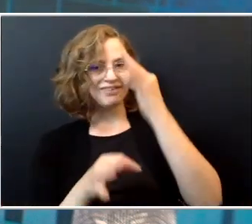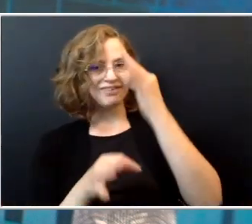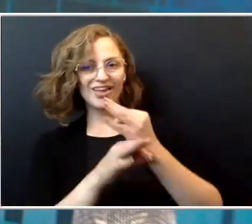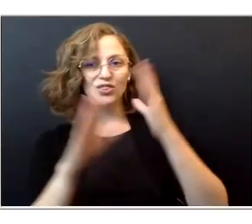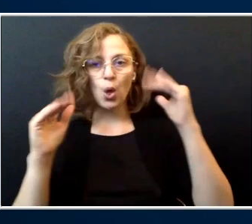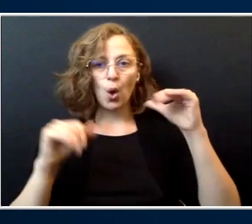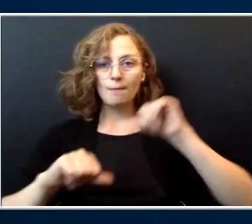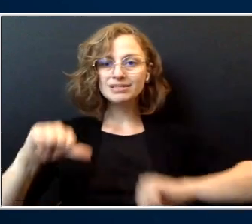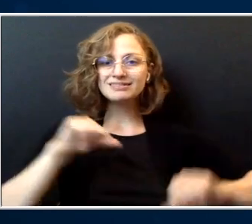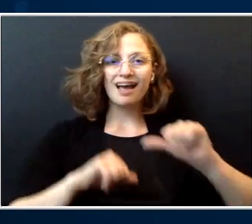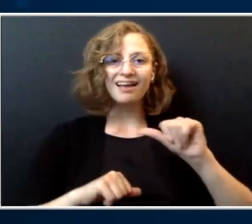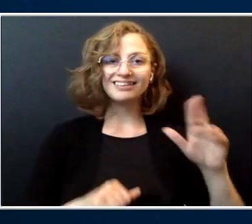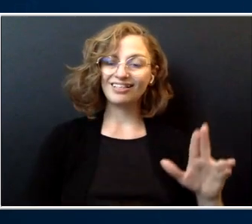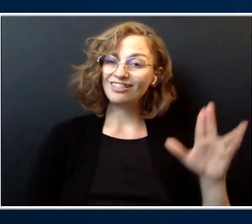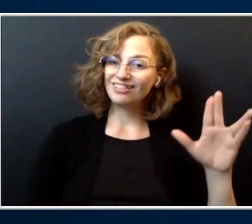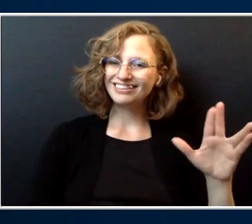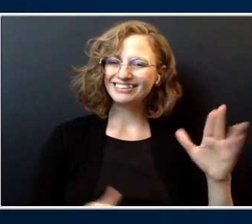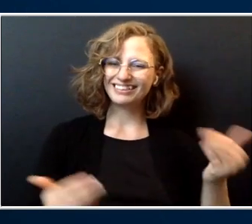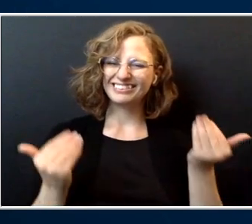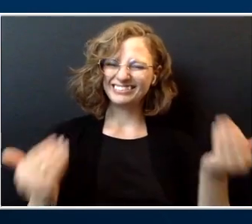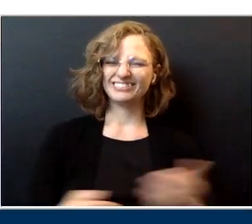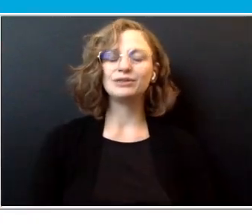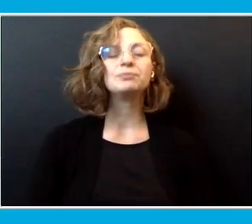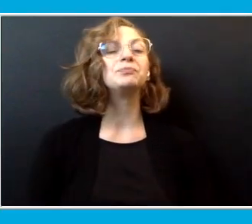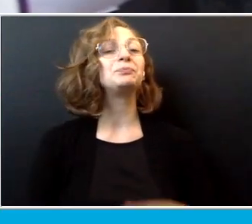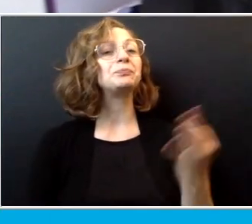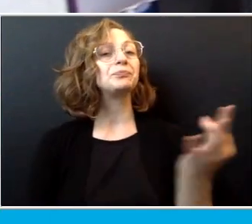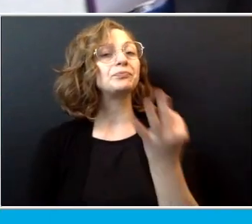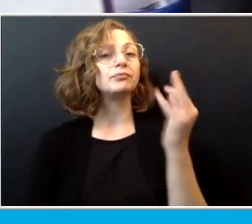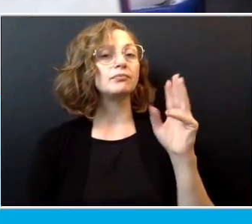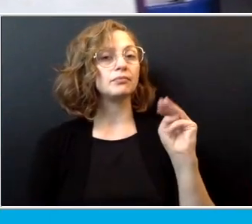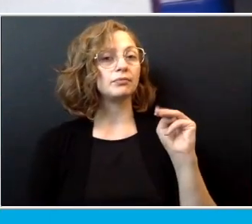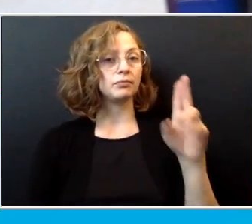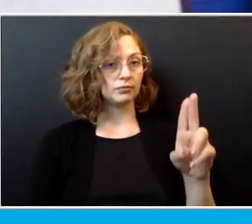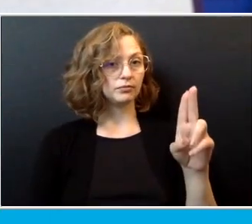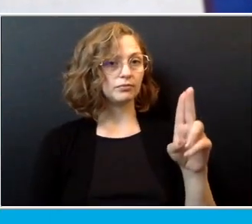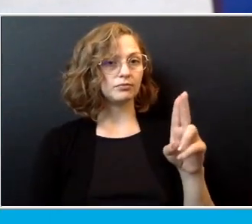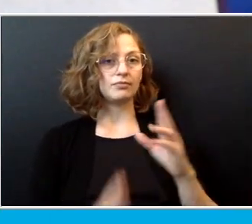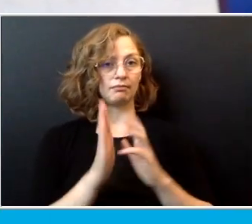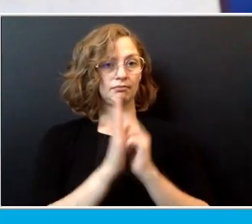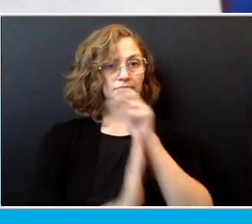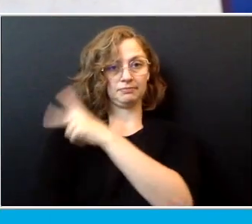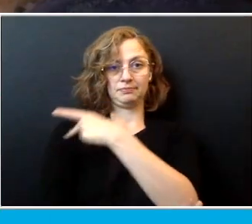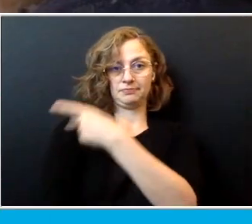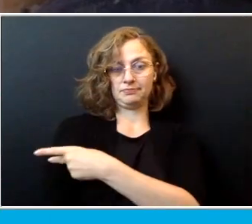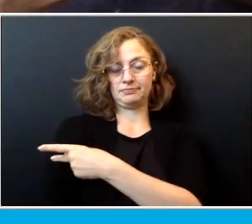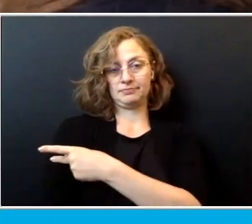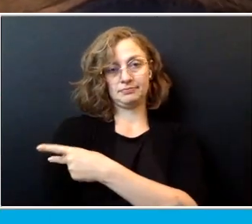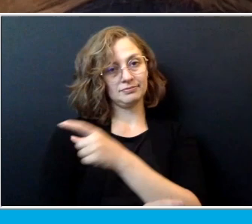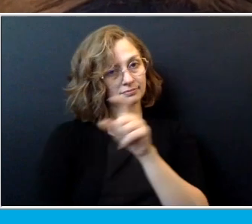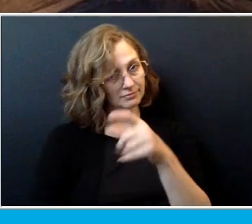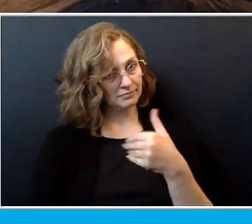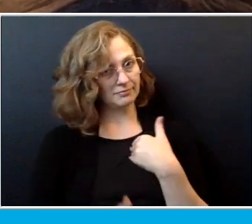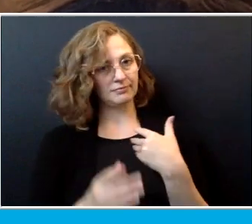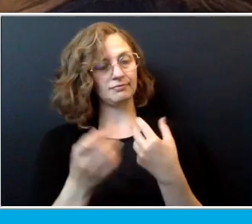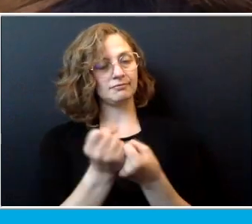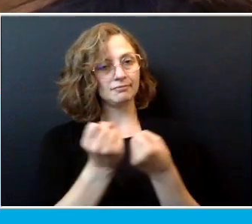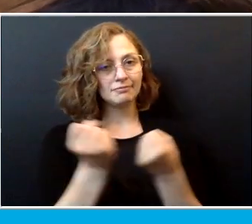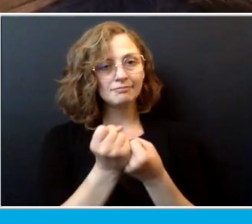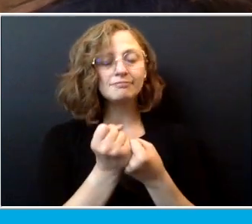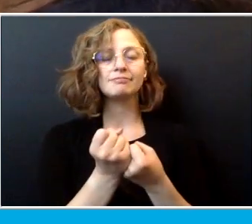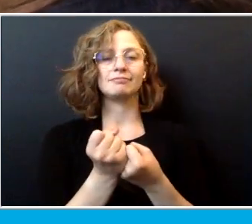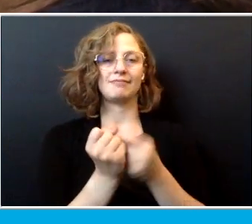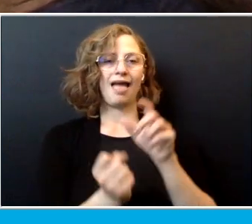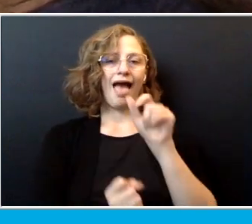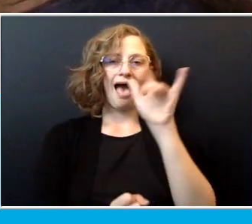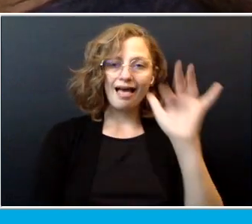go. Coming up Friday on the Morning Medical Update, cancer patients deserve an advocate, an ally, someone who knows what they